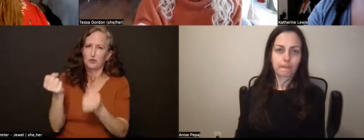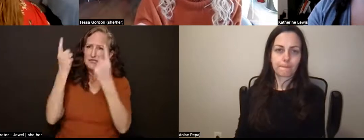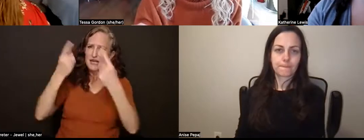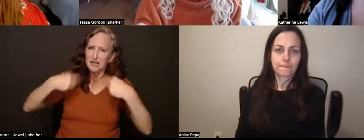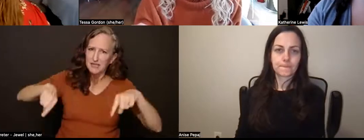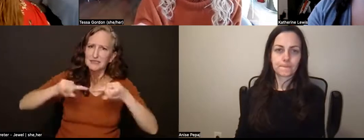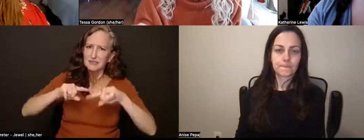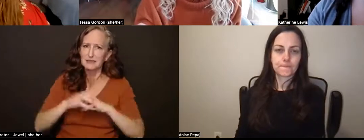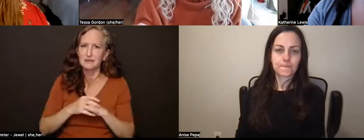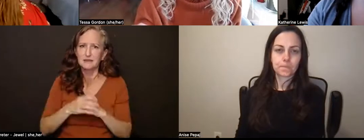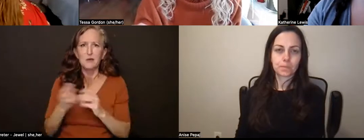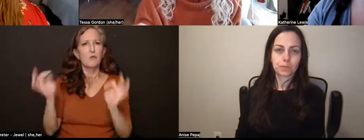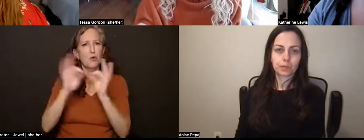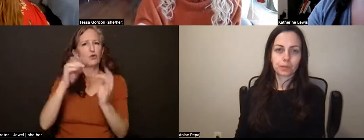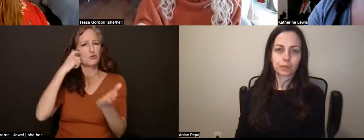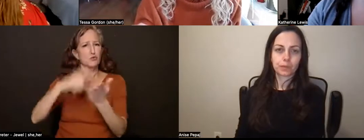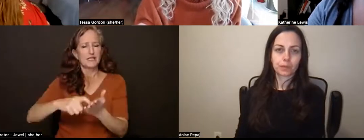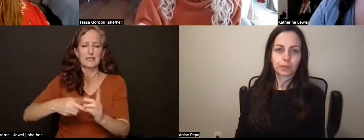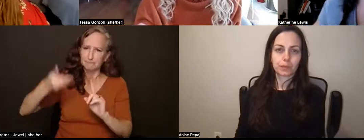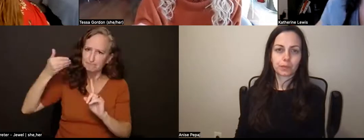important it is to recognize who we are.